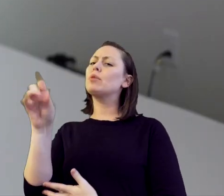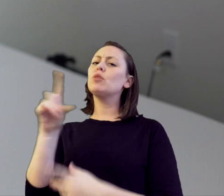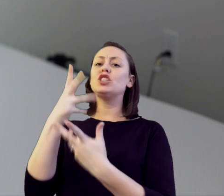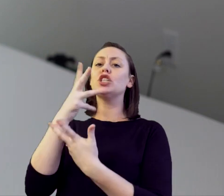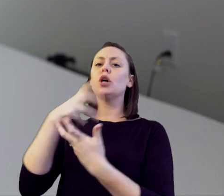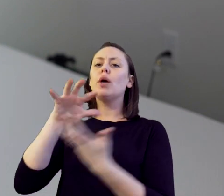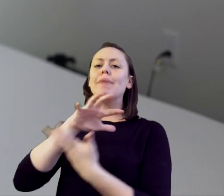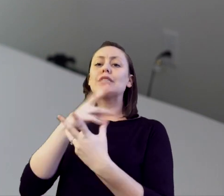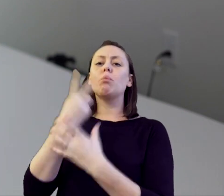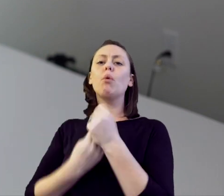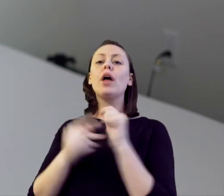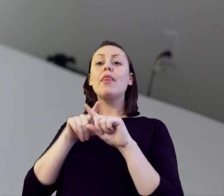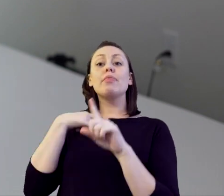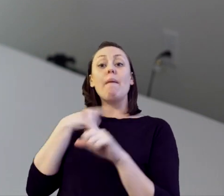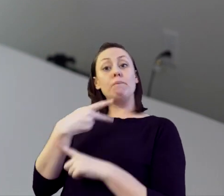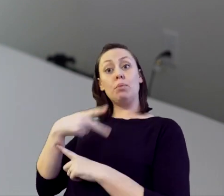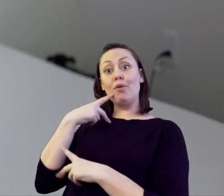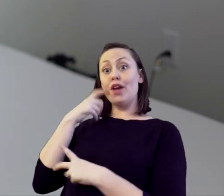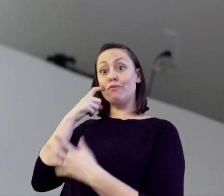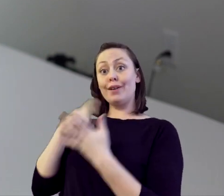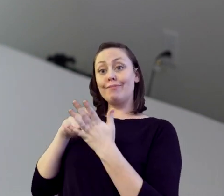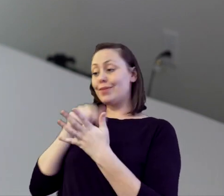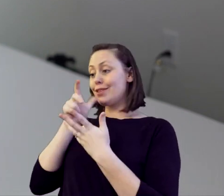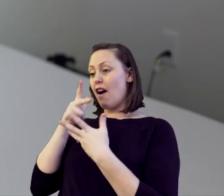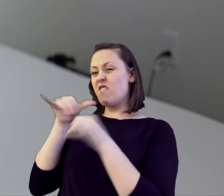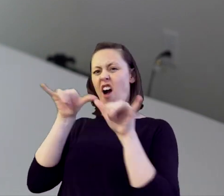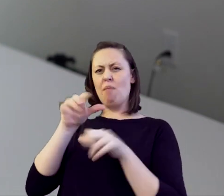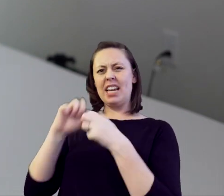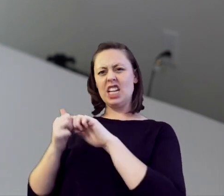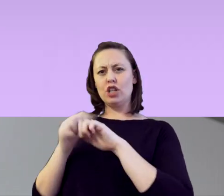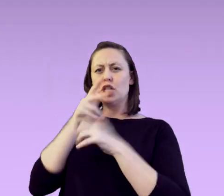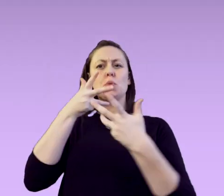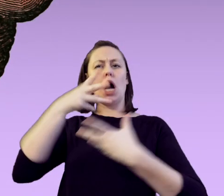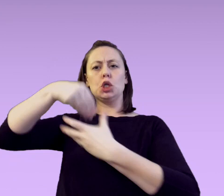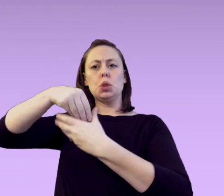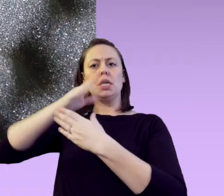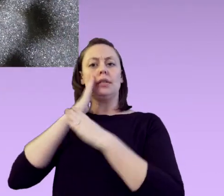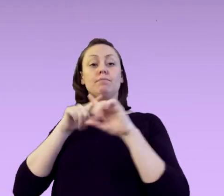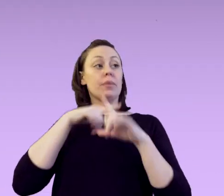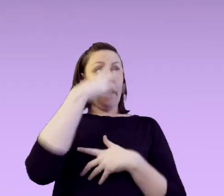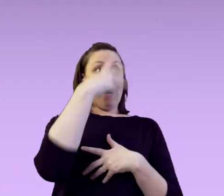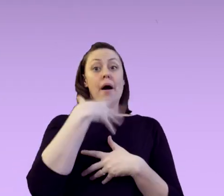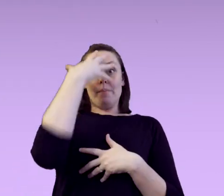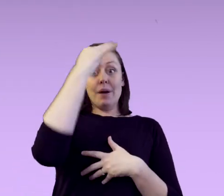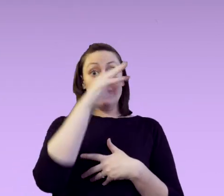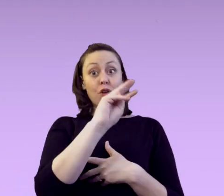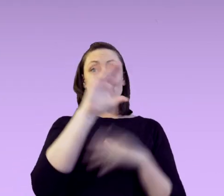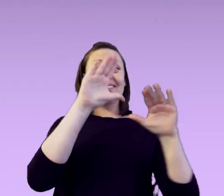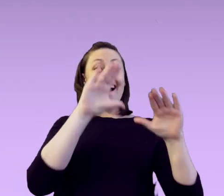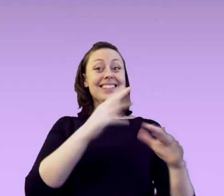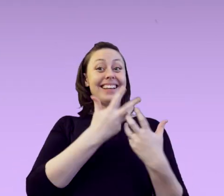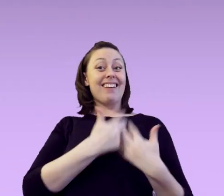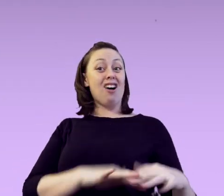of both, Purple recognized some common problems that they didn't want in their mattresses. Memory foam with excellent